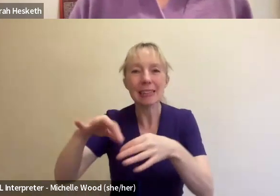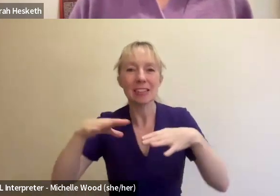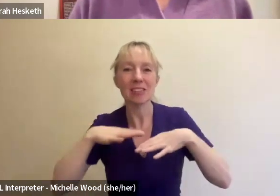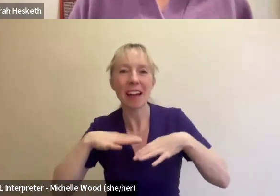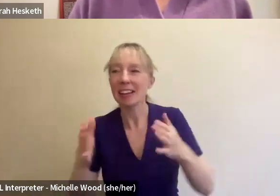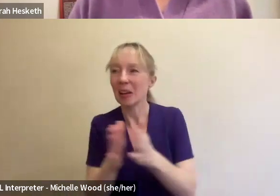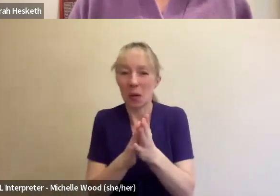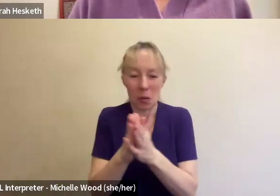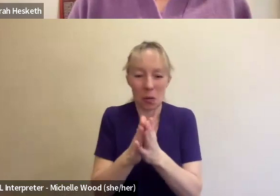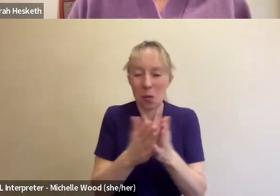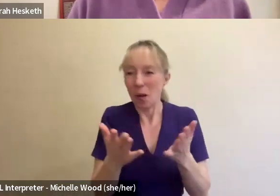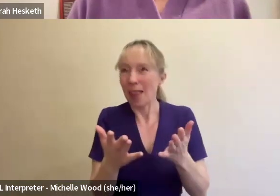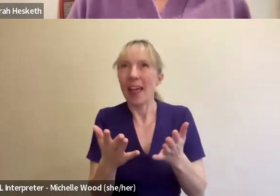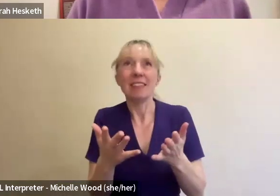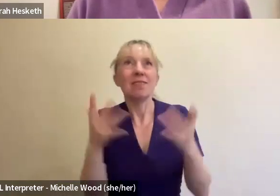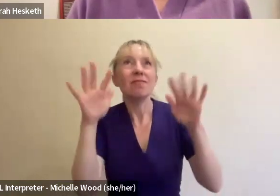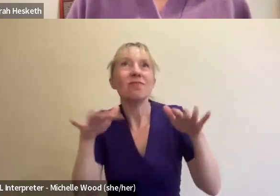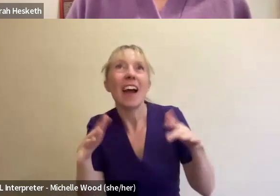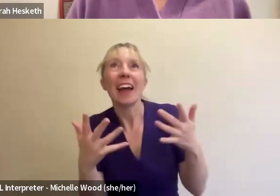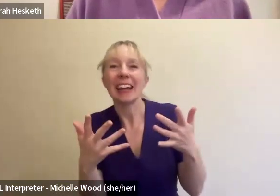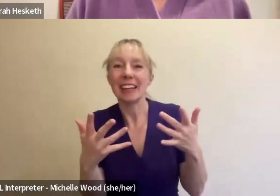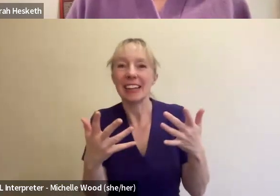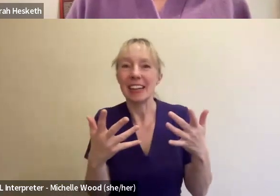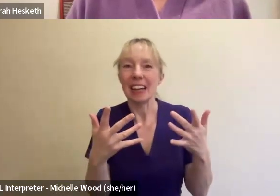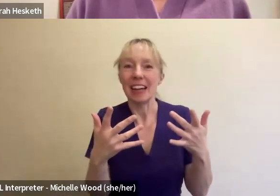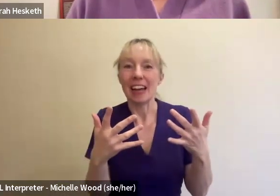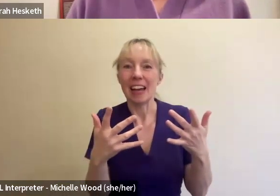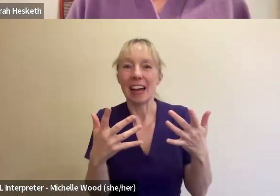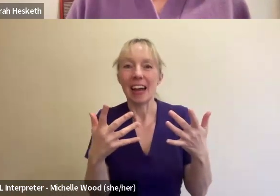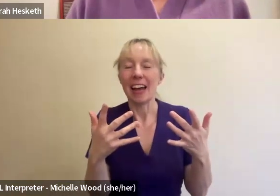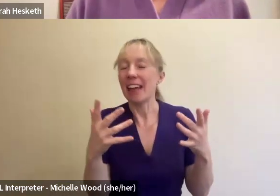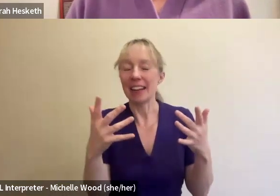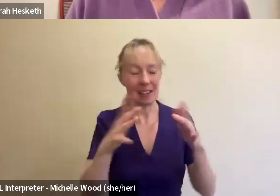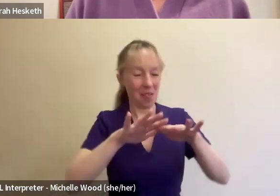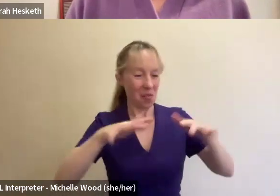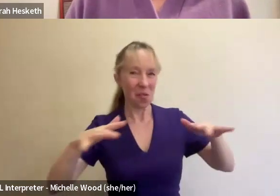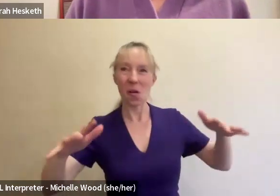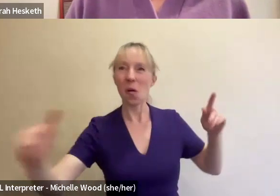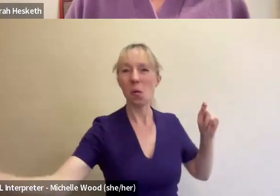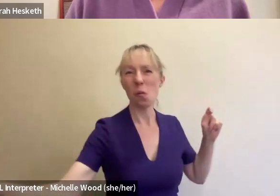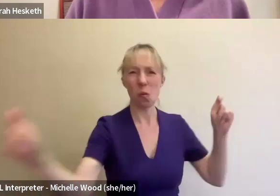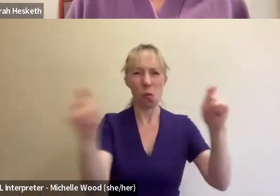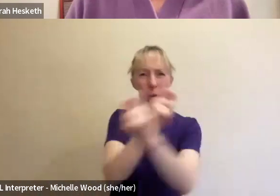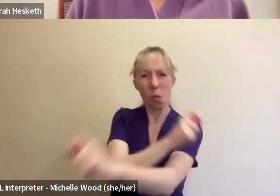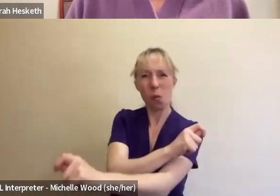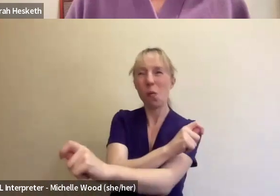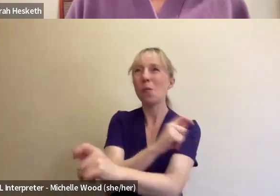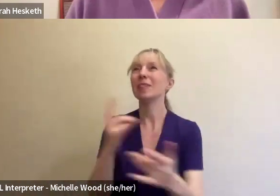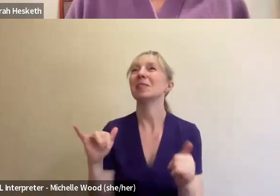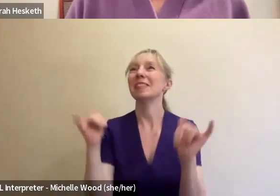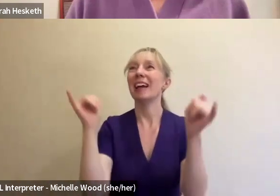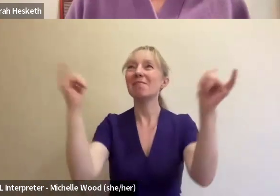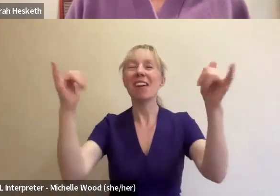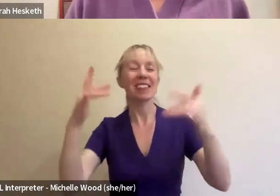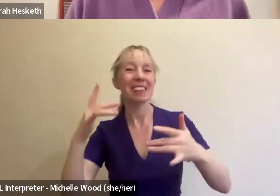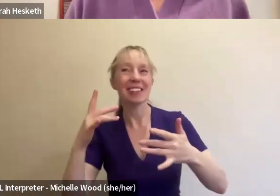the much-awaited monsoons, in the wake of which the landscape transforms into a glorious celebration of nature